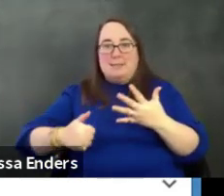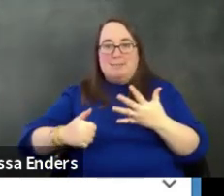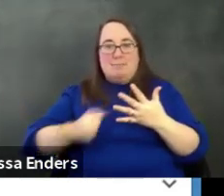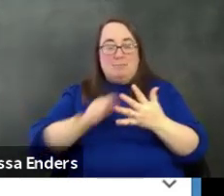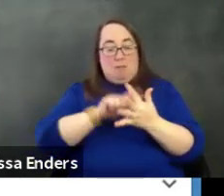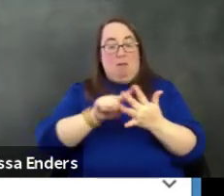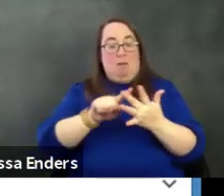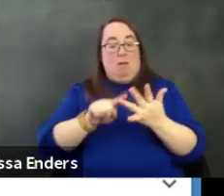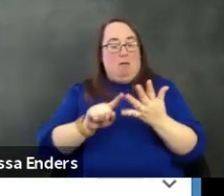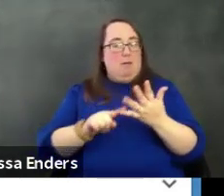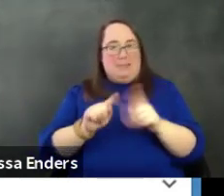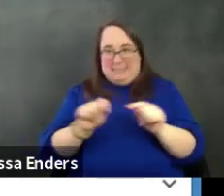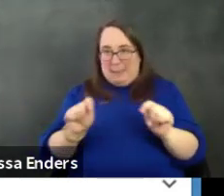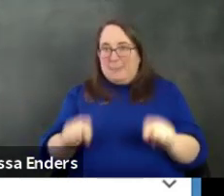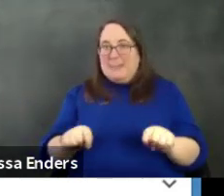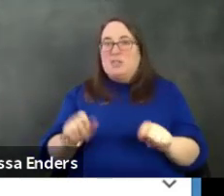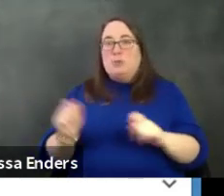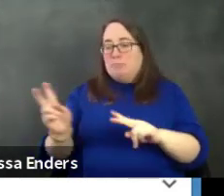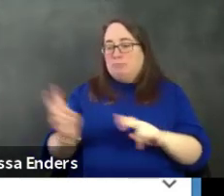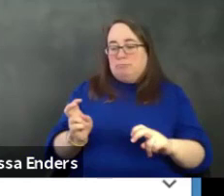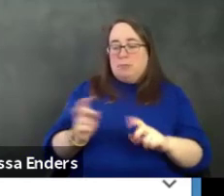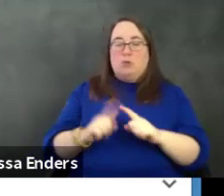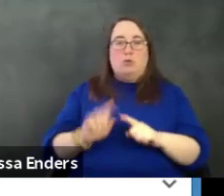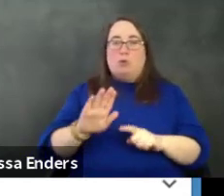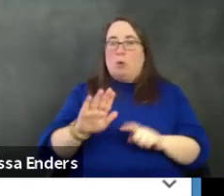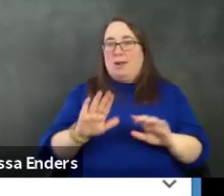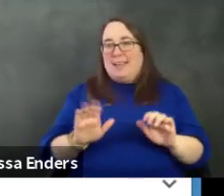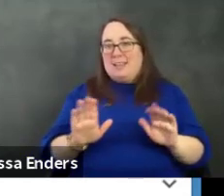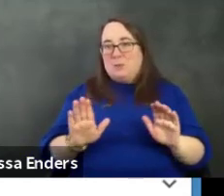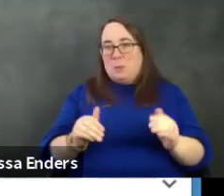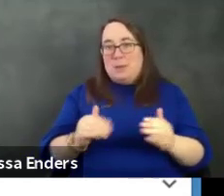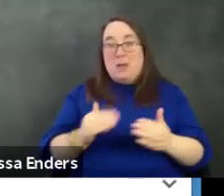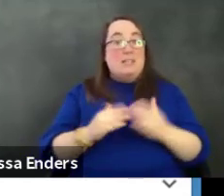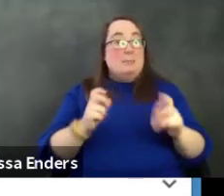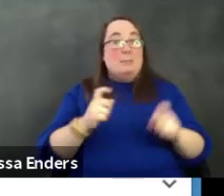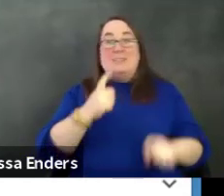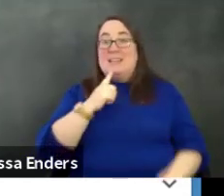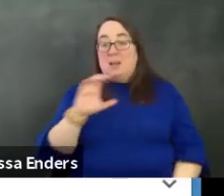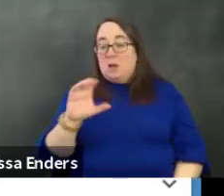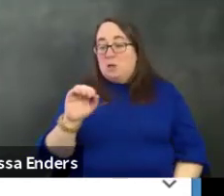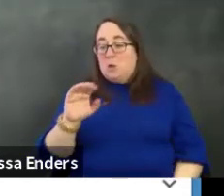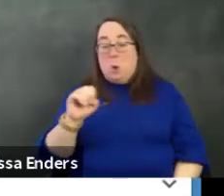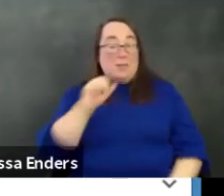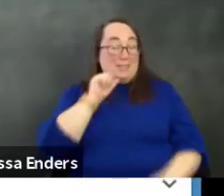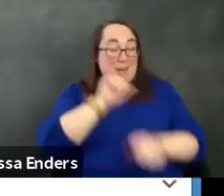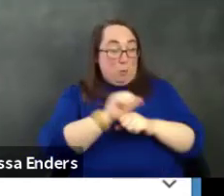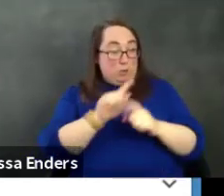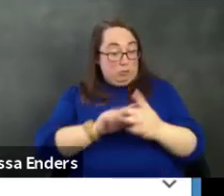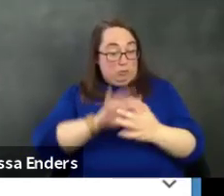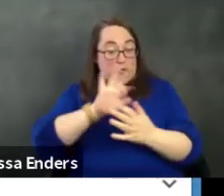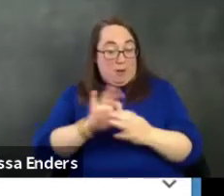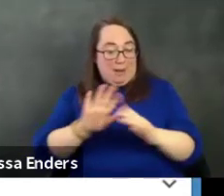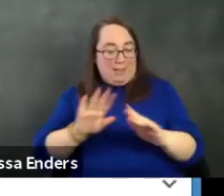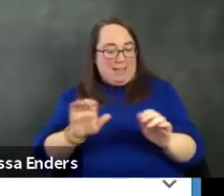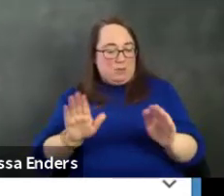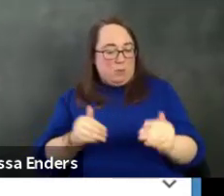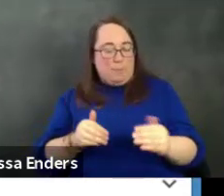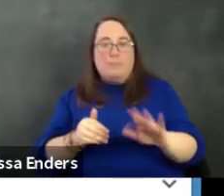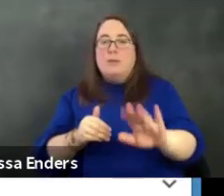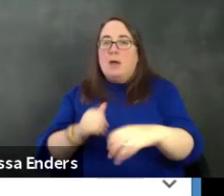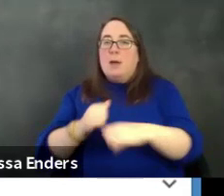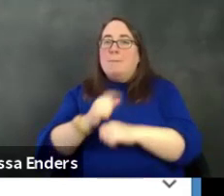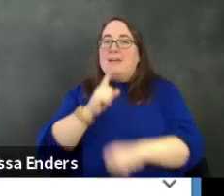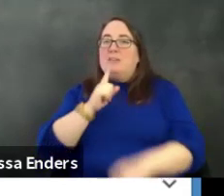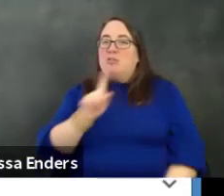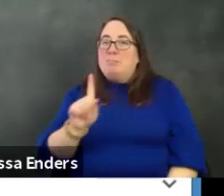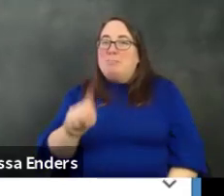templates that you can pull into your Google Classroom. And I saw a couple of people said that the code does not work for them to join the Google Classroom. Please make sure you're using your